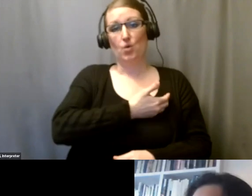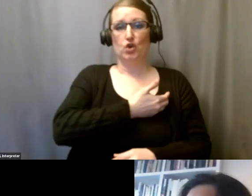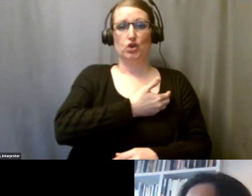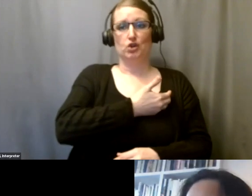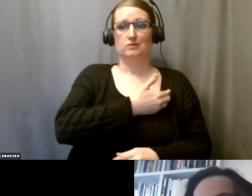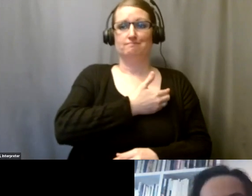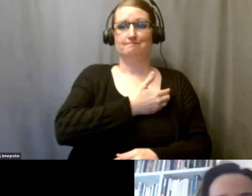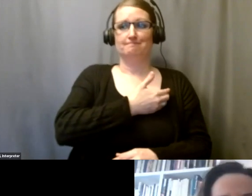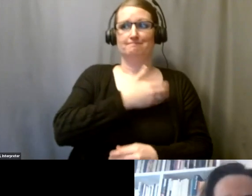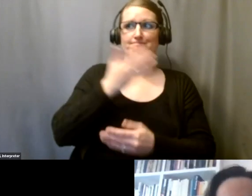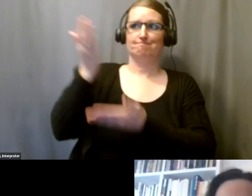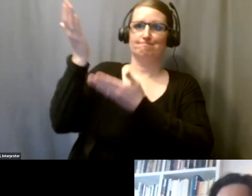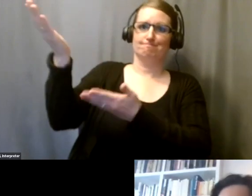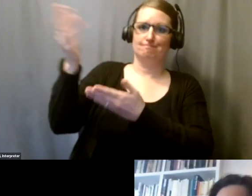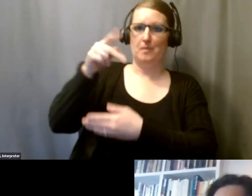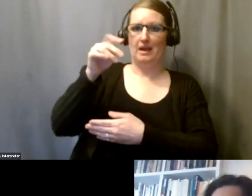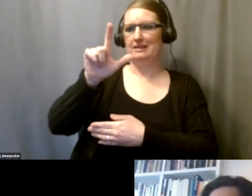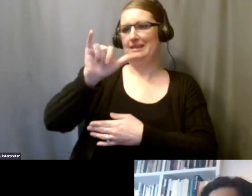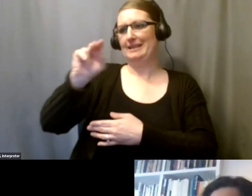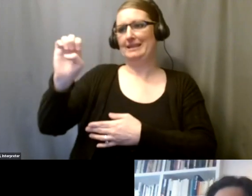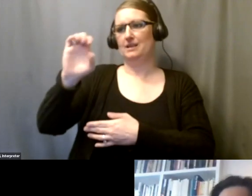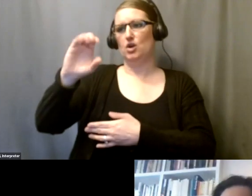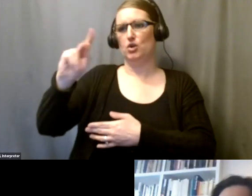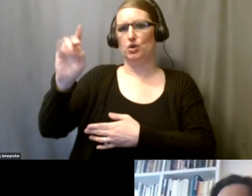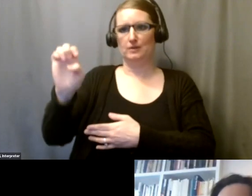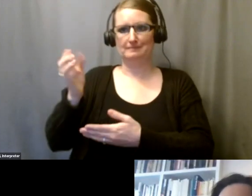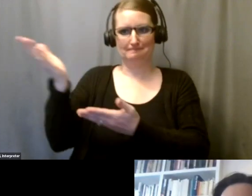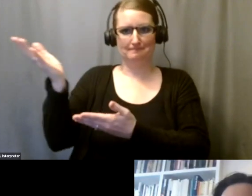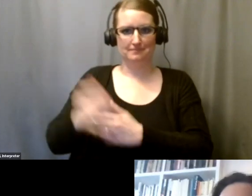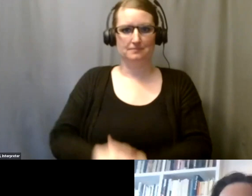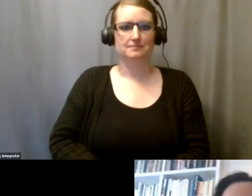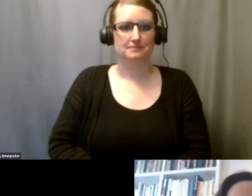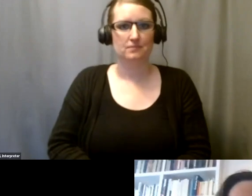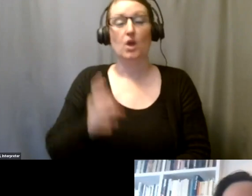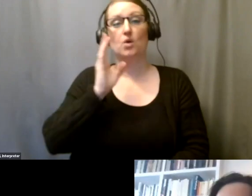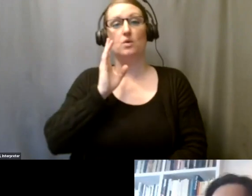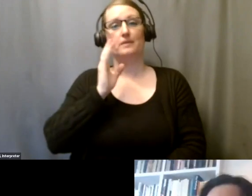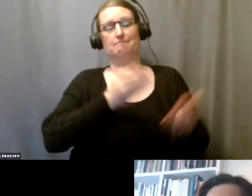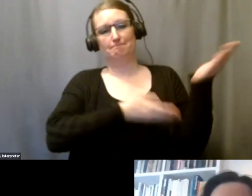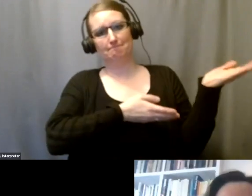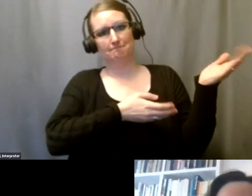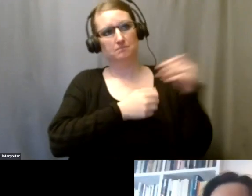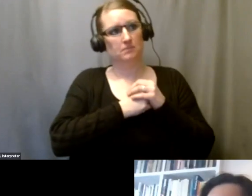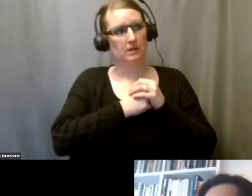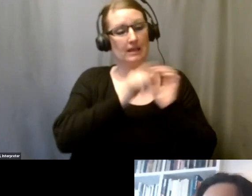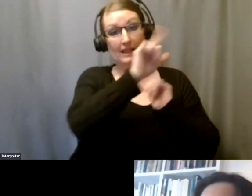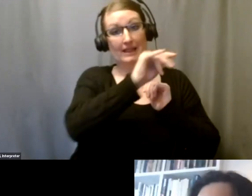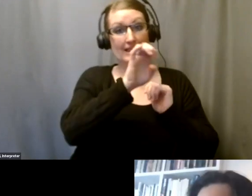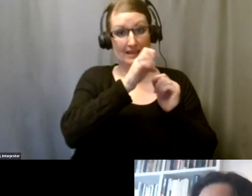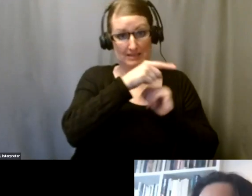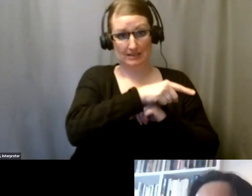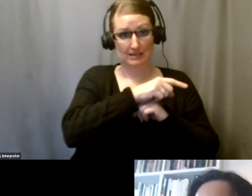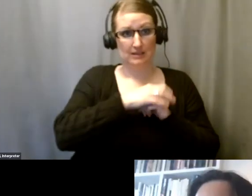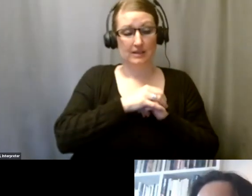esteemed panelist, Lynn Cook. Thank you. Oh, I will present Lynn. Lynn, quickly,